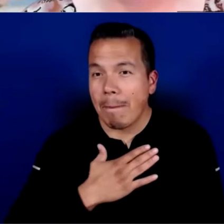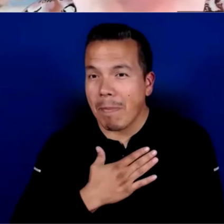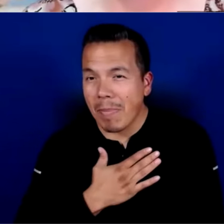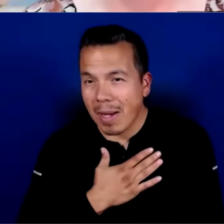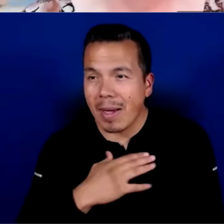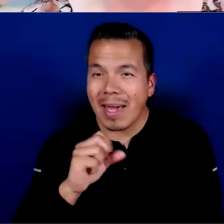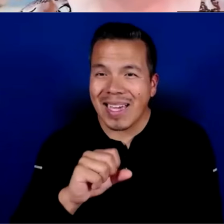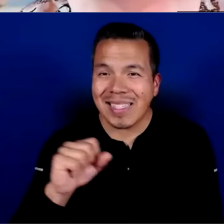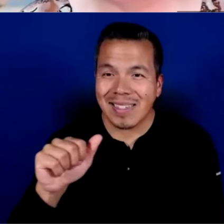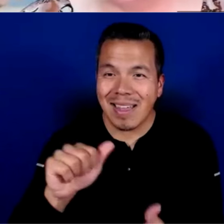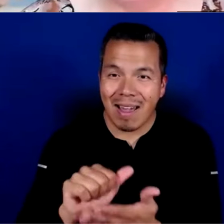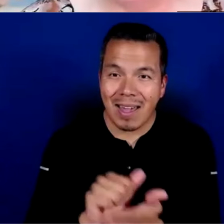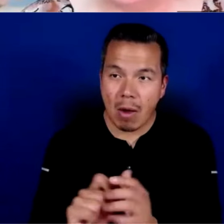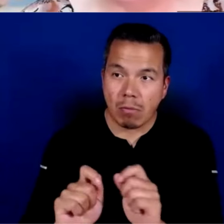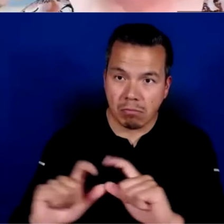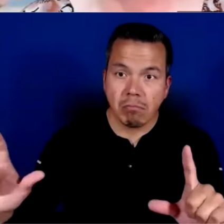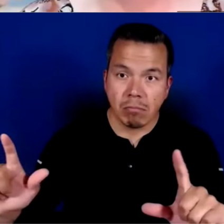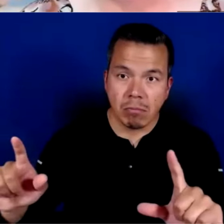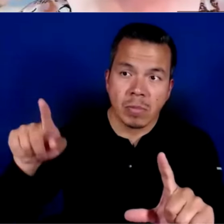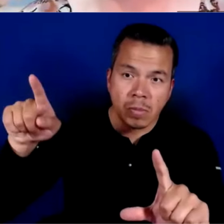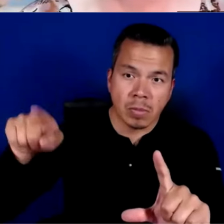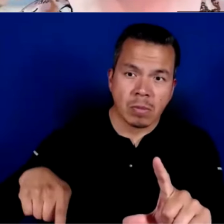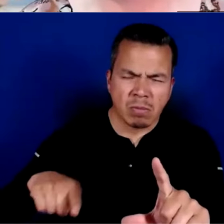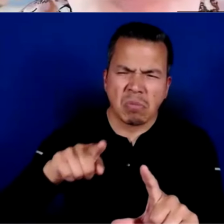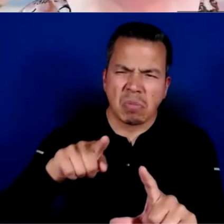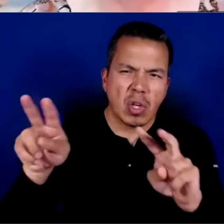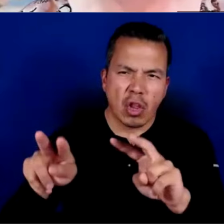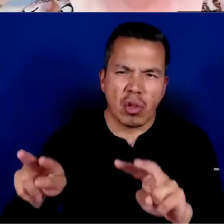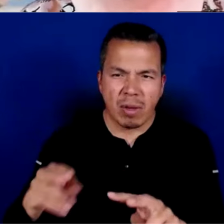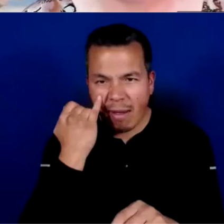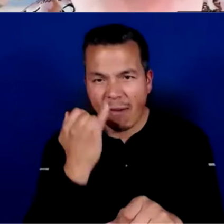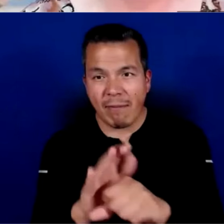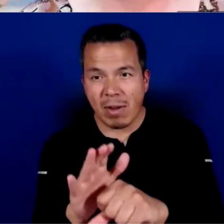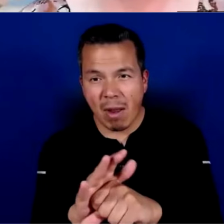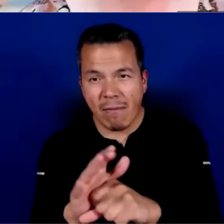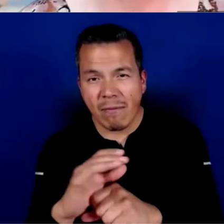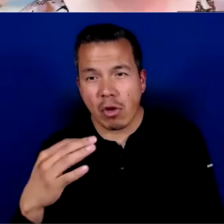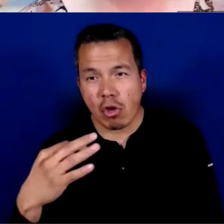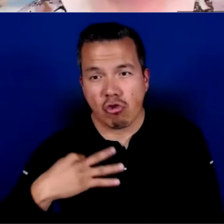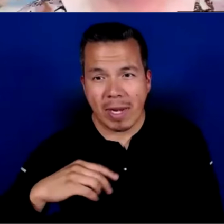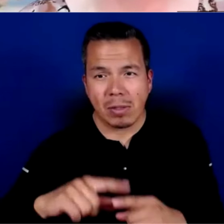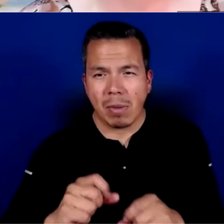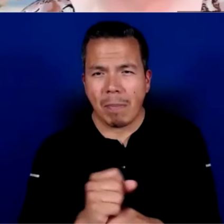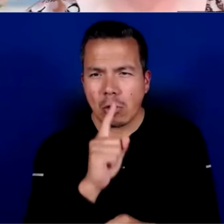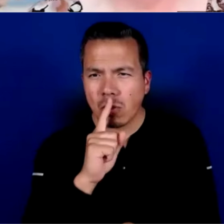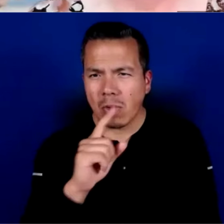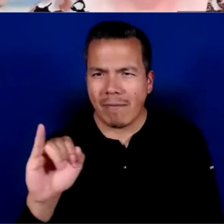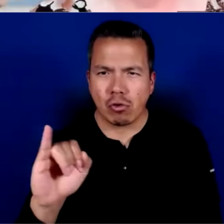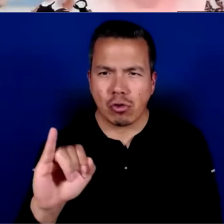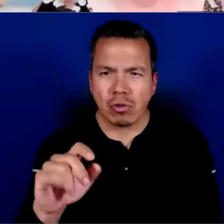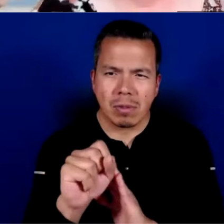Security account, you can always look and see if you have enough credits to have insured